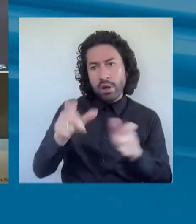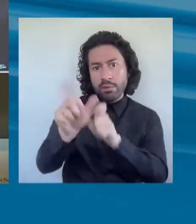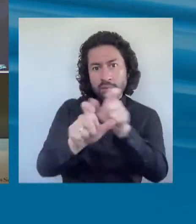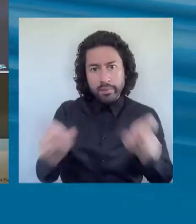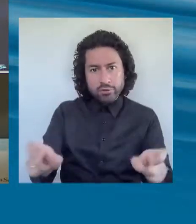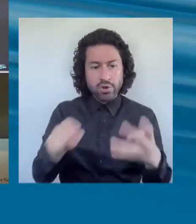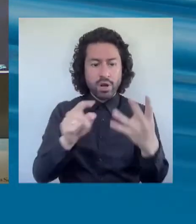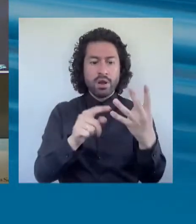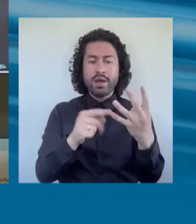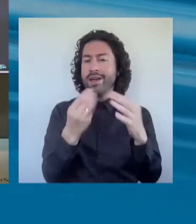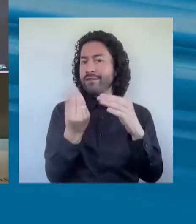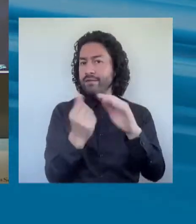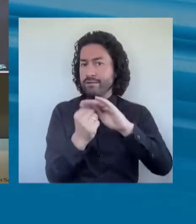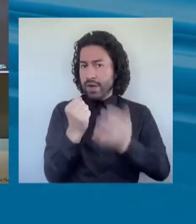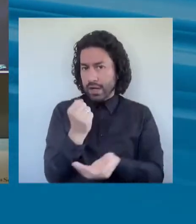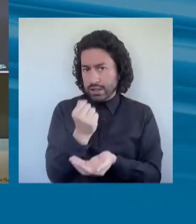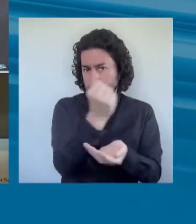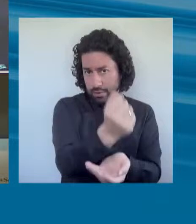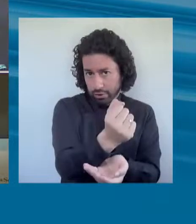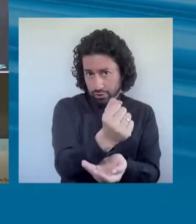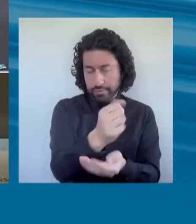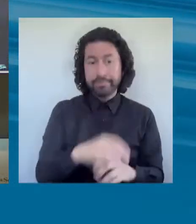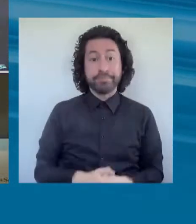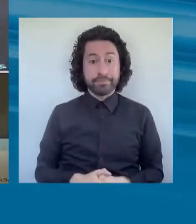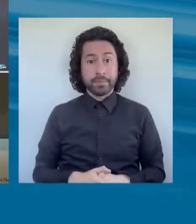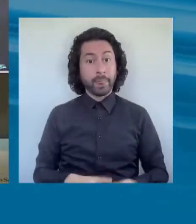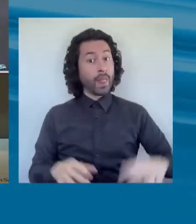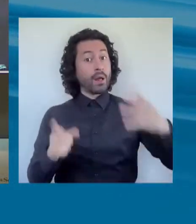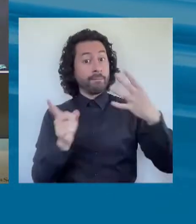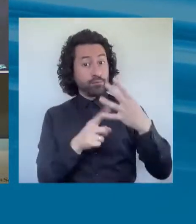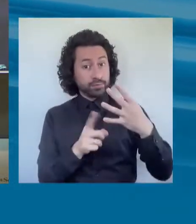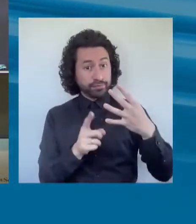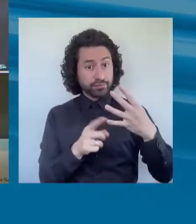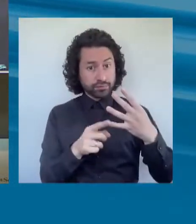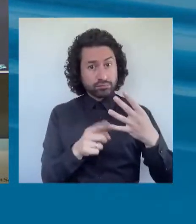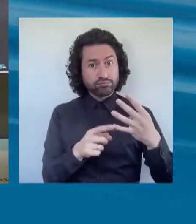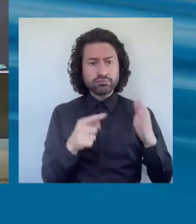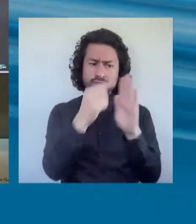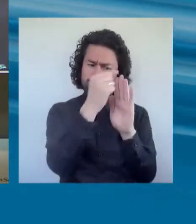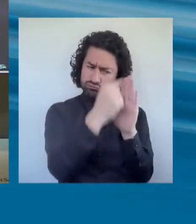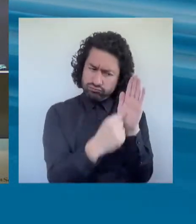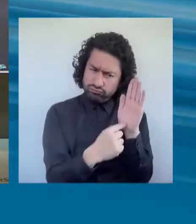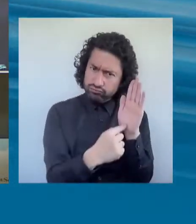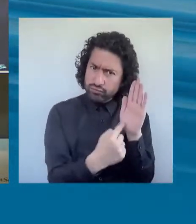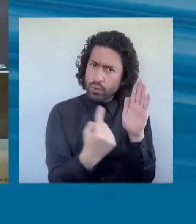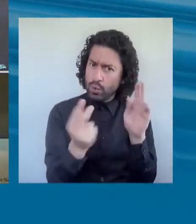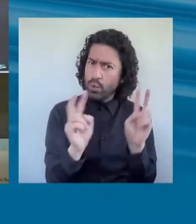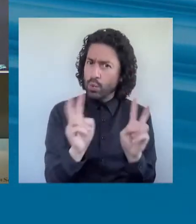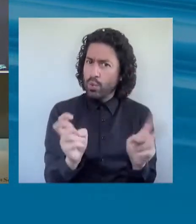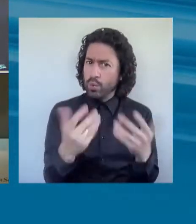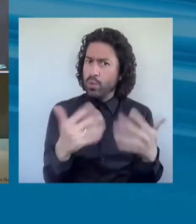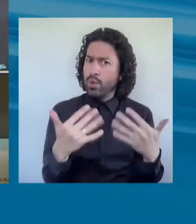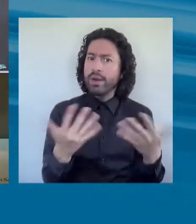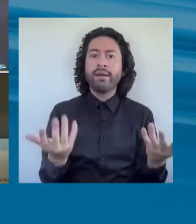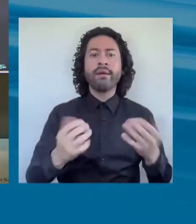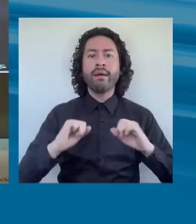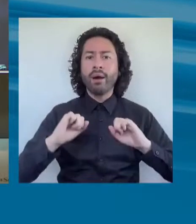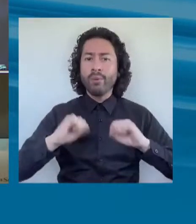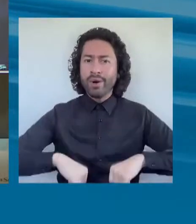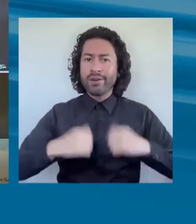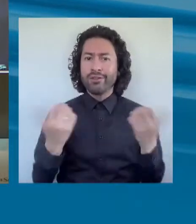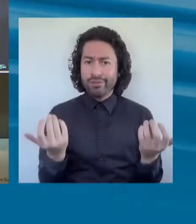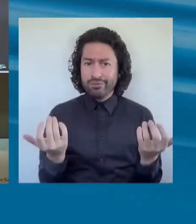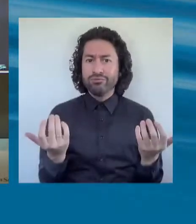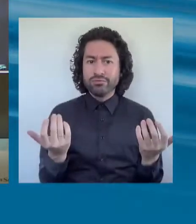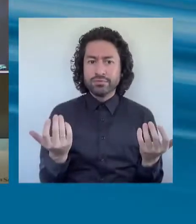units, the capacity of the people involved, and funding. Fourth, what the document also states is that we need to reach